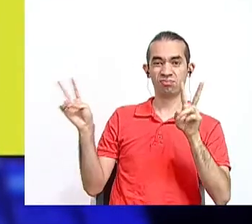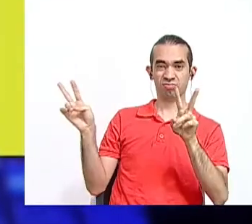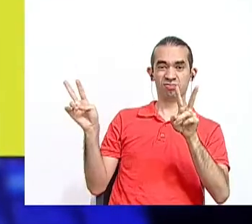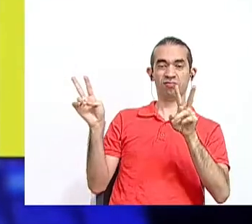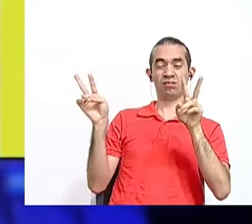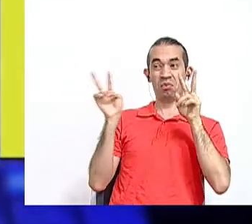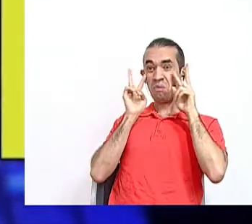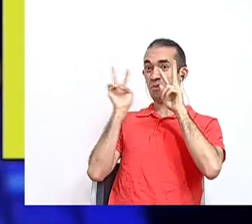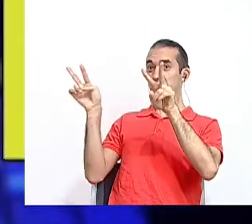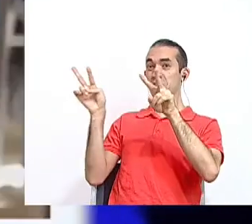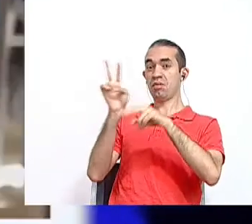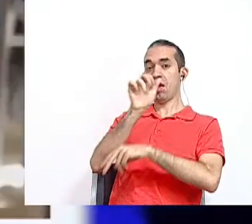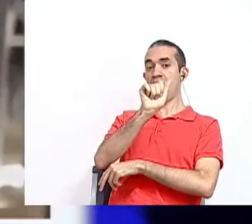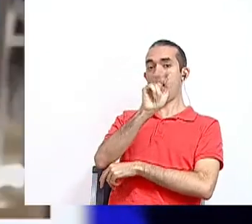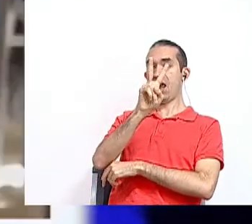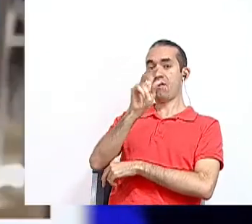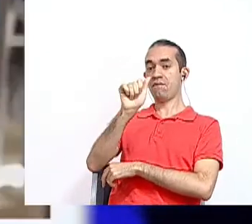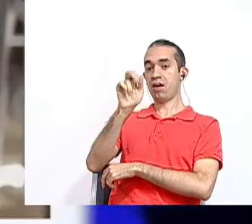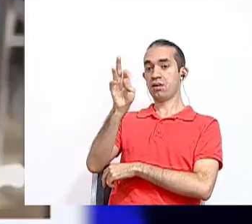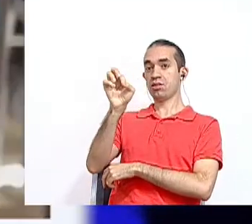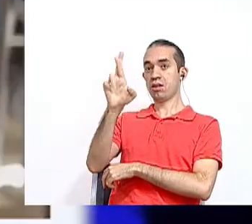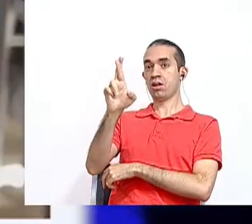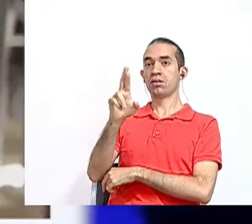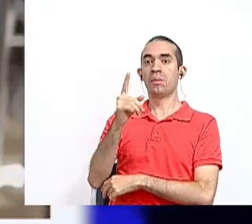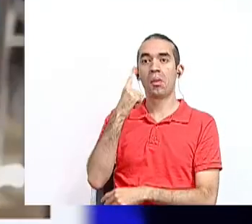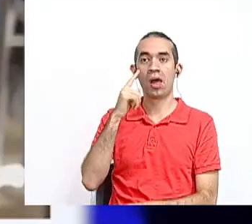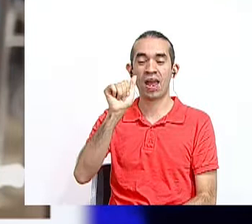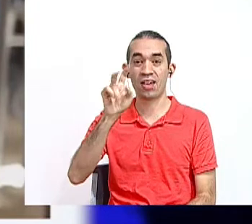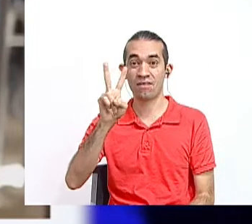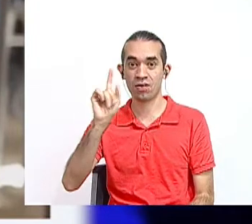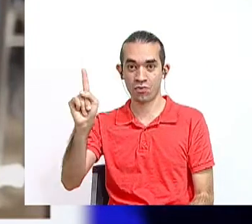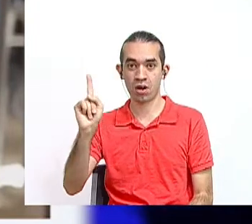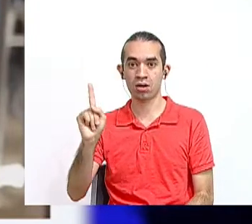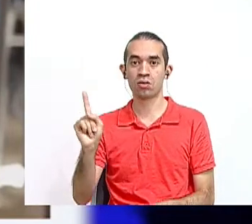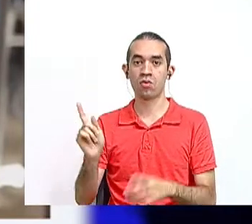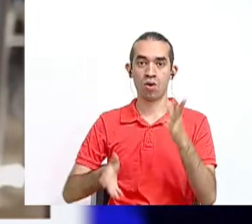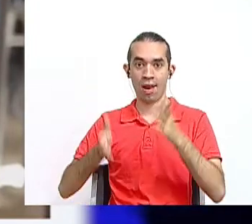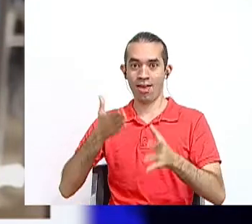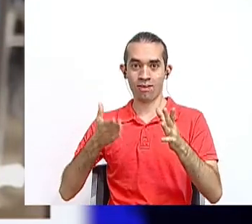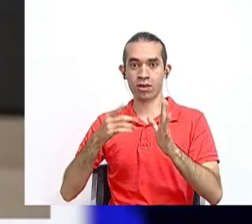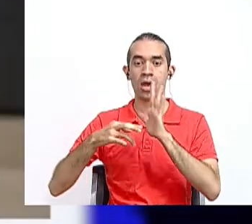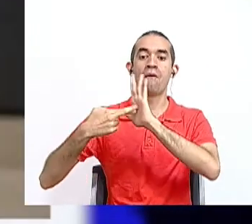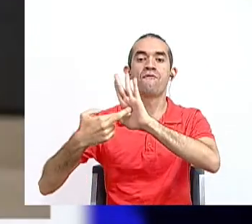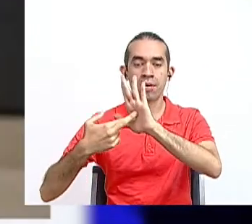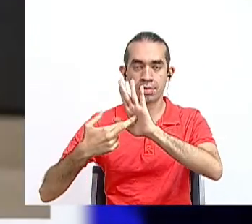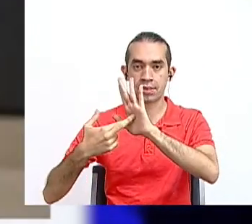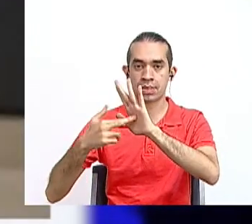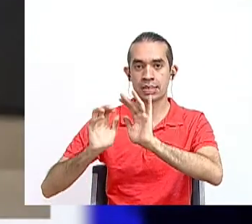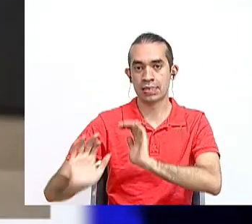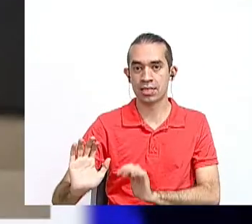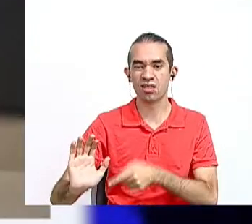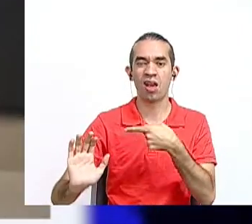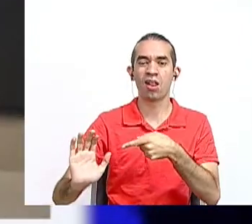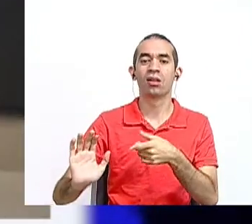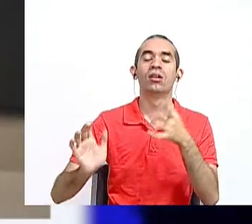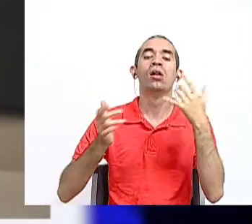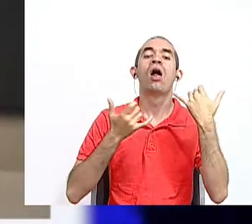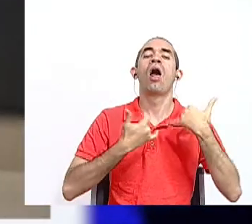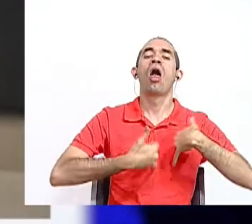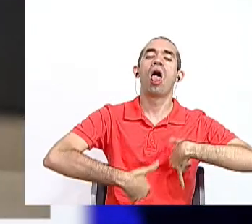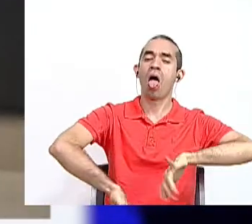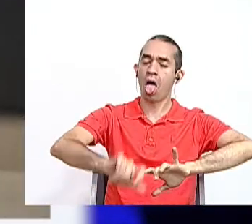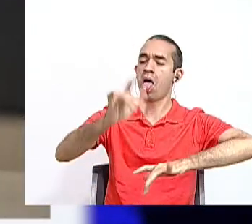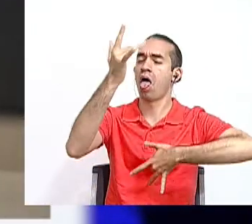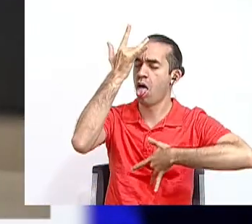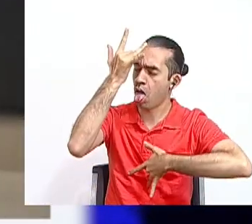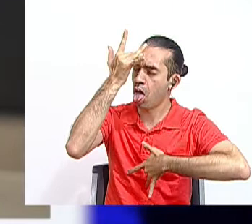Avatar. This is AV1, an avatar that represents a child who is recovering from a long-term illness